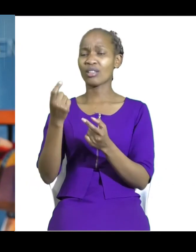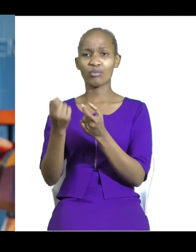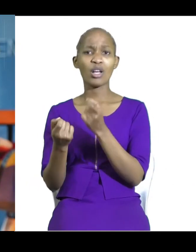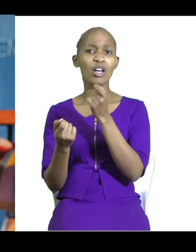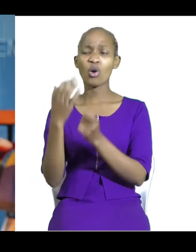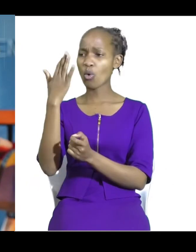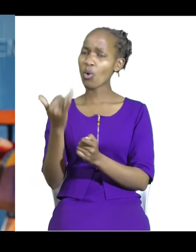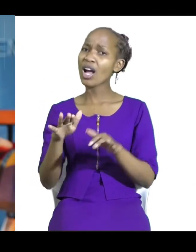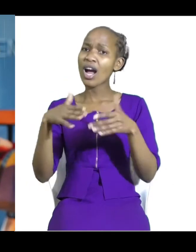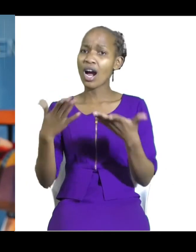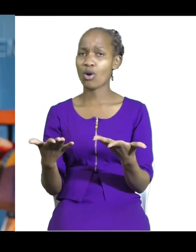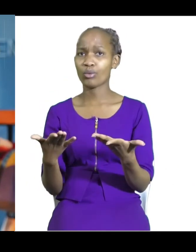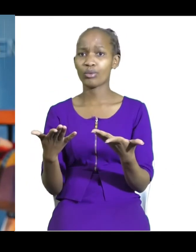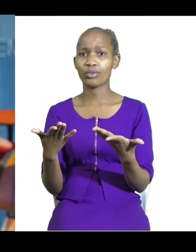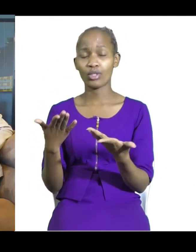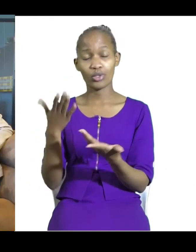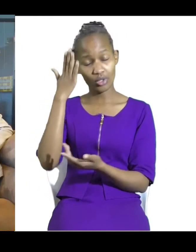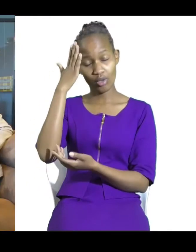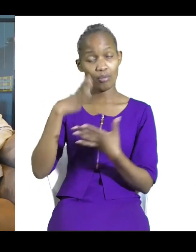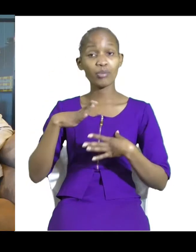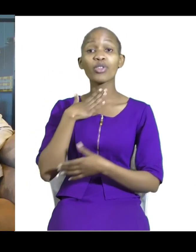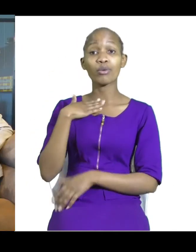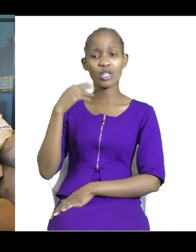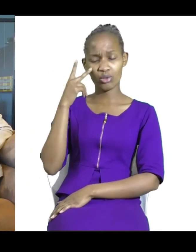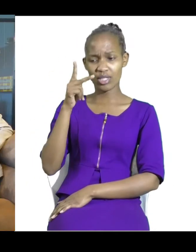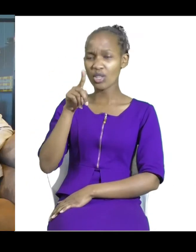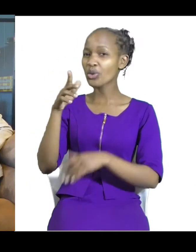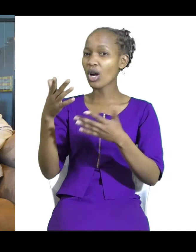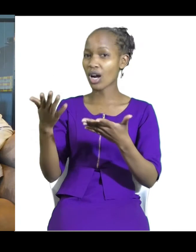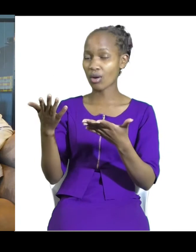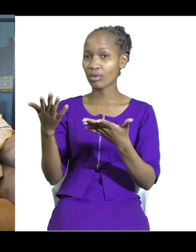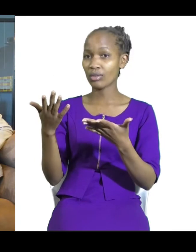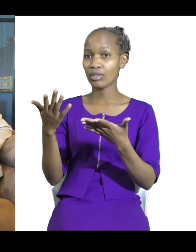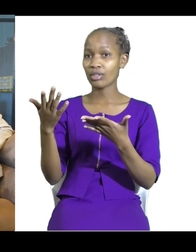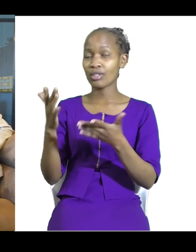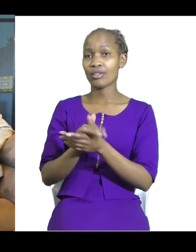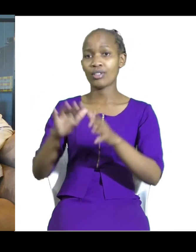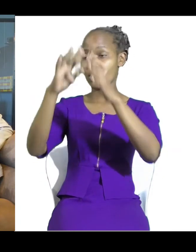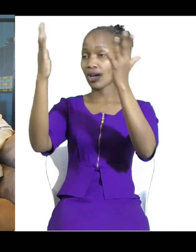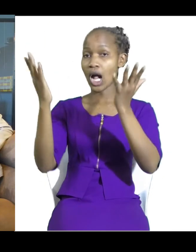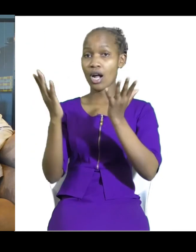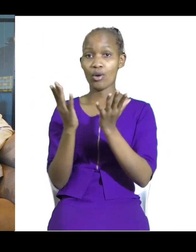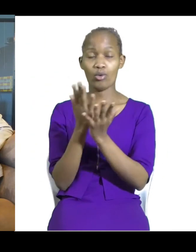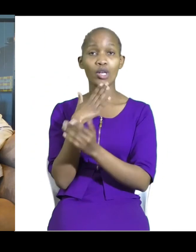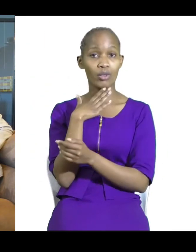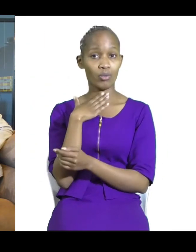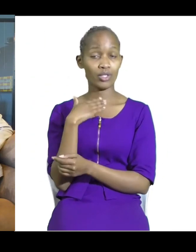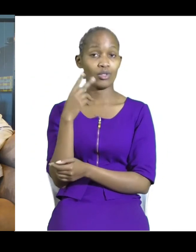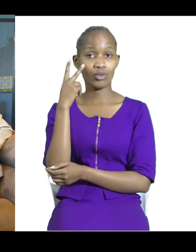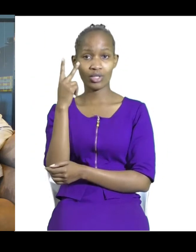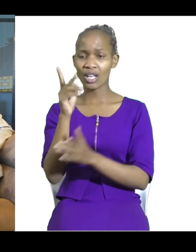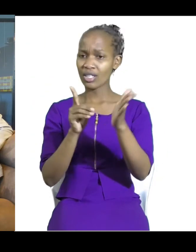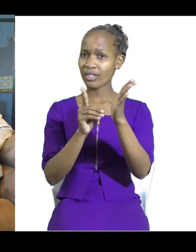limited, because people are looking at how are you, and you know that the whole globe is actually aligned towards